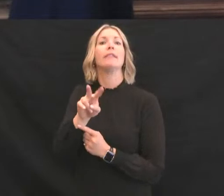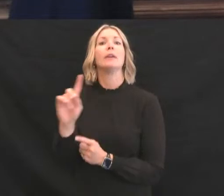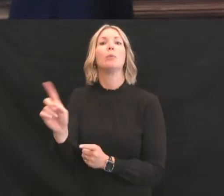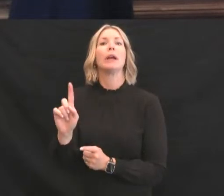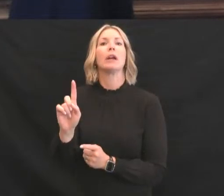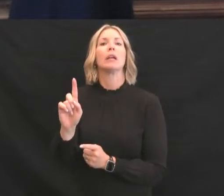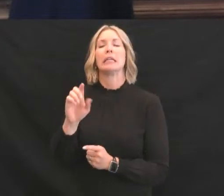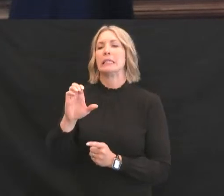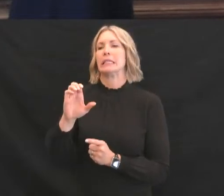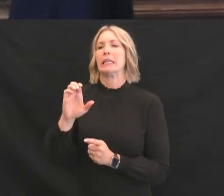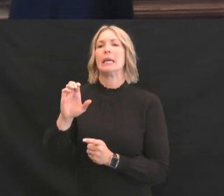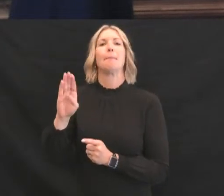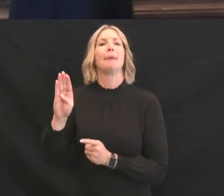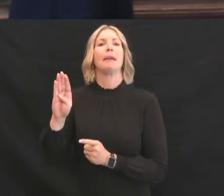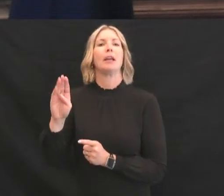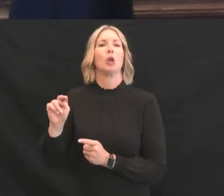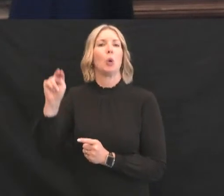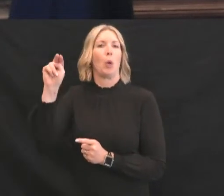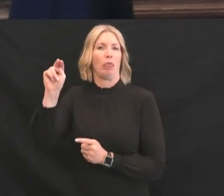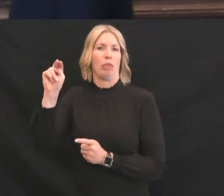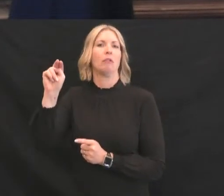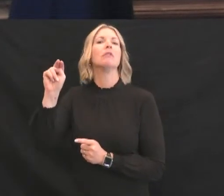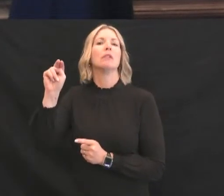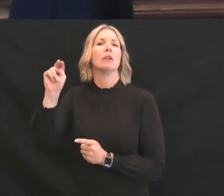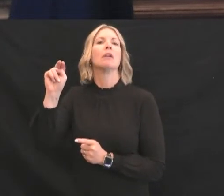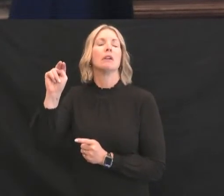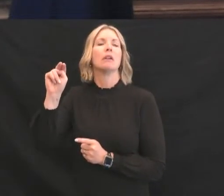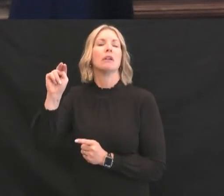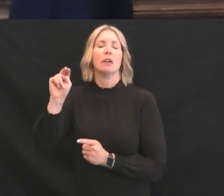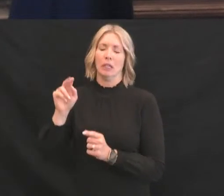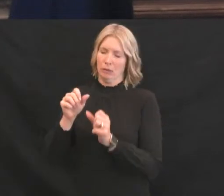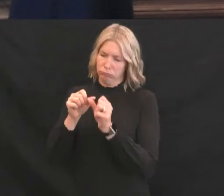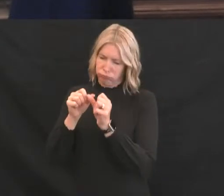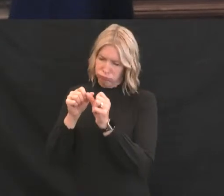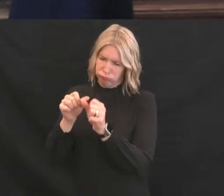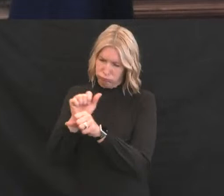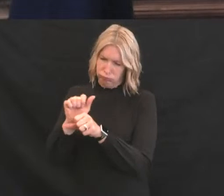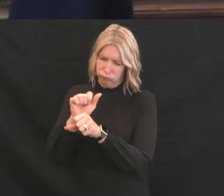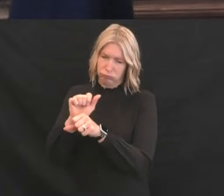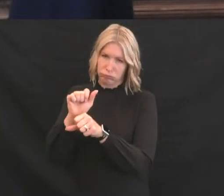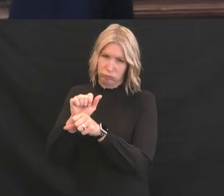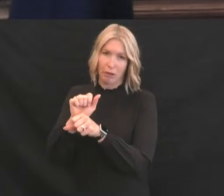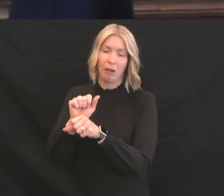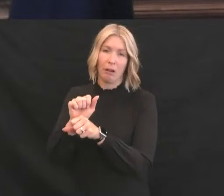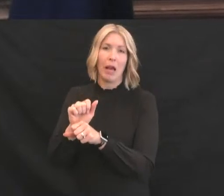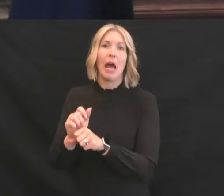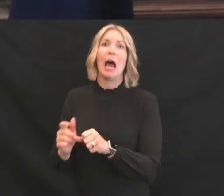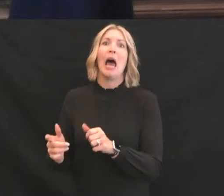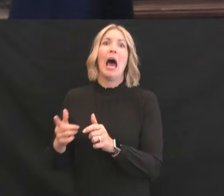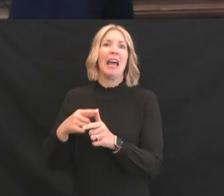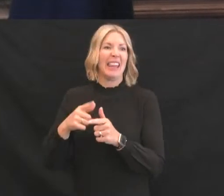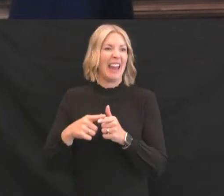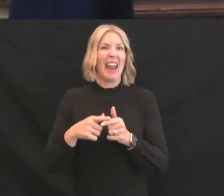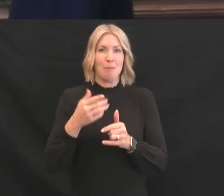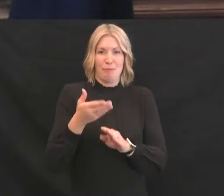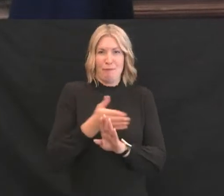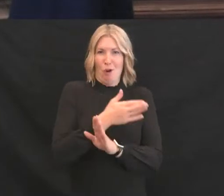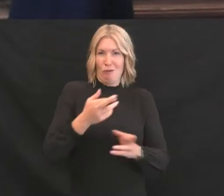leadership and public health advice. By the end of her career, she helped navigate the COVID-19